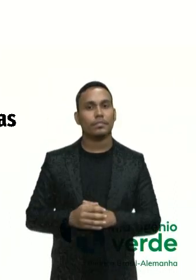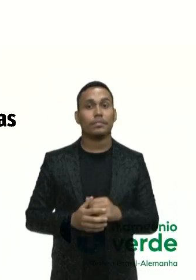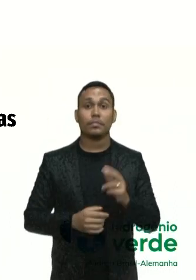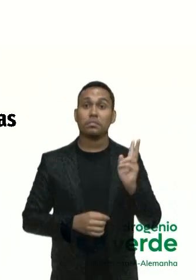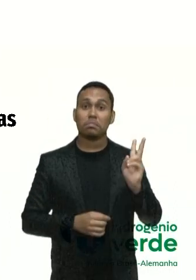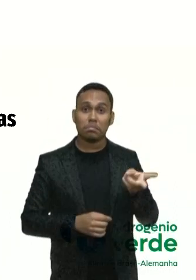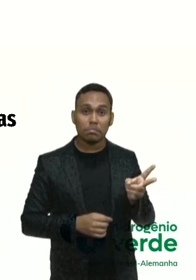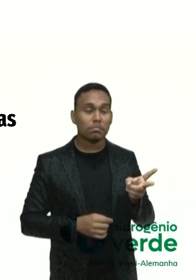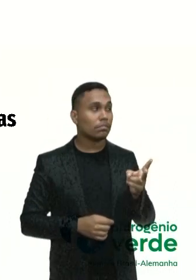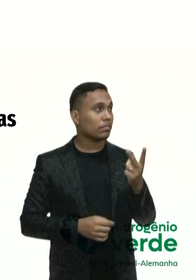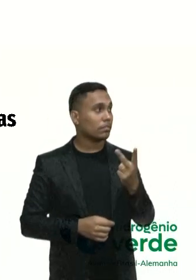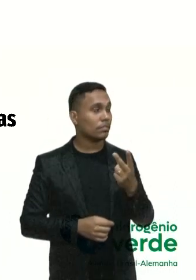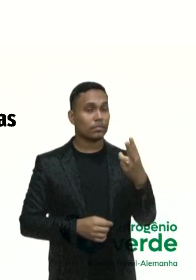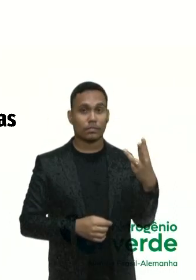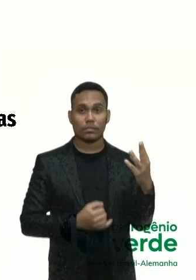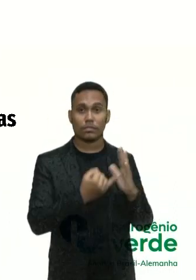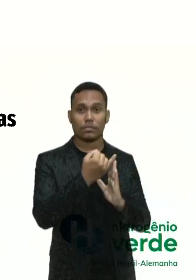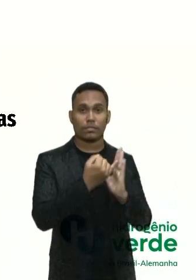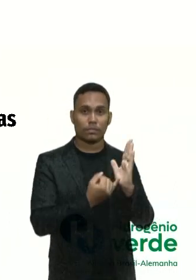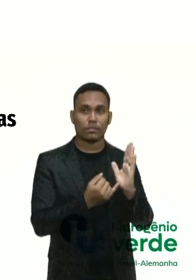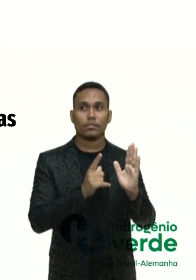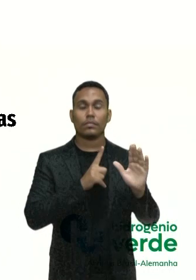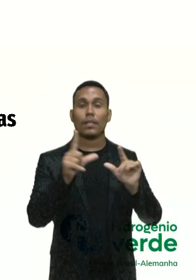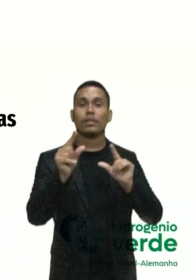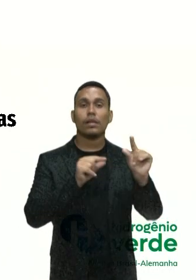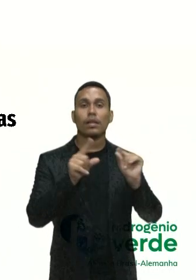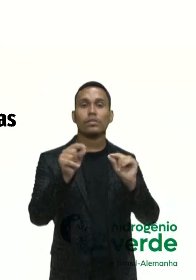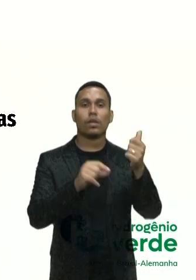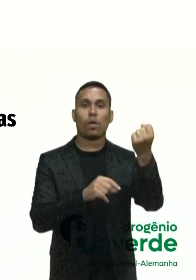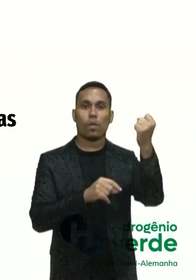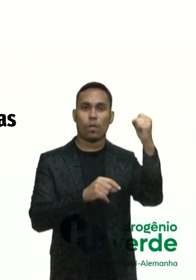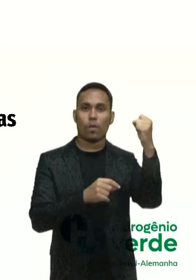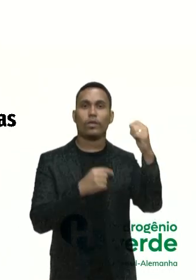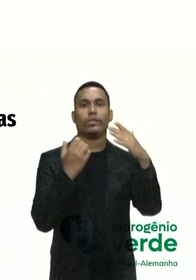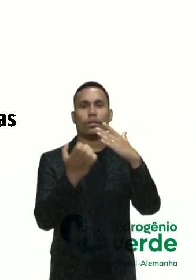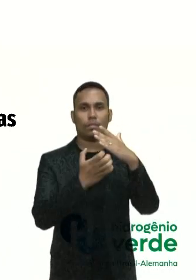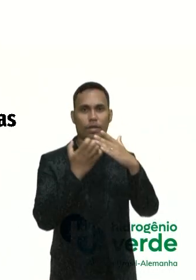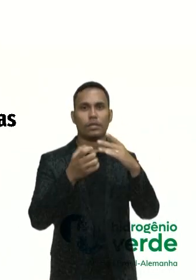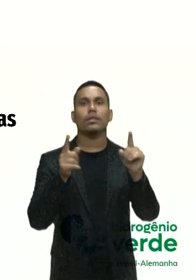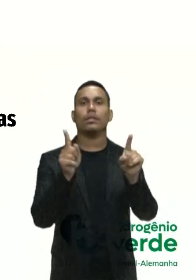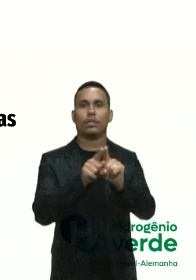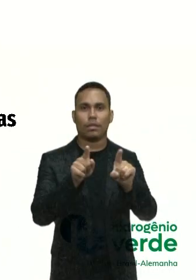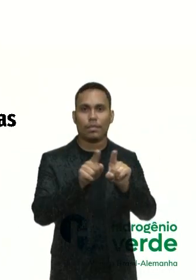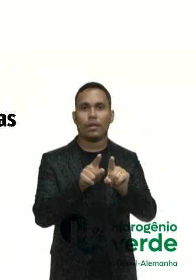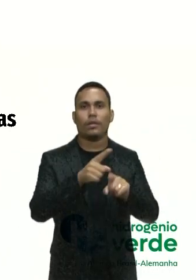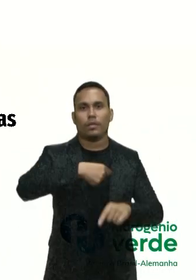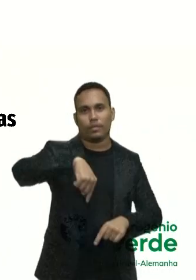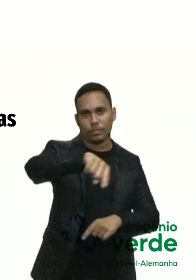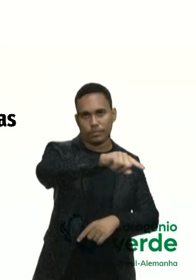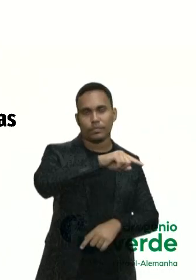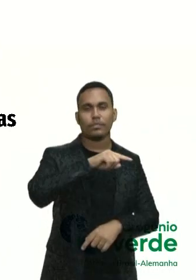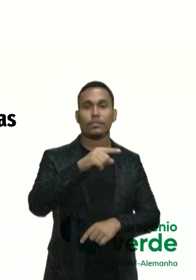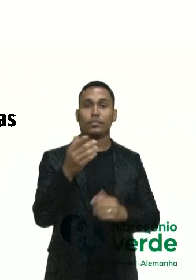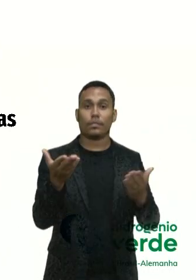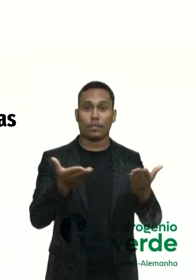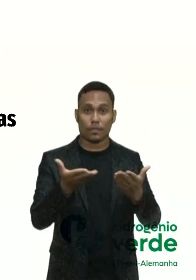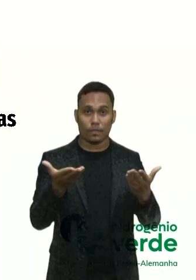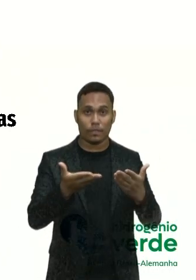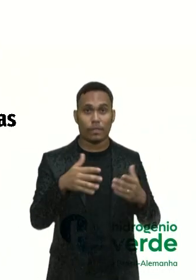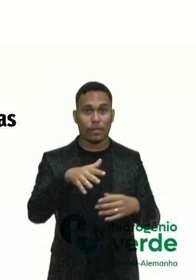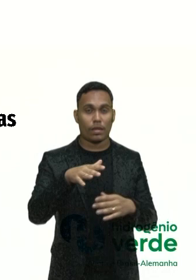23 same thing of these 23, they selected 8 startups that are also, you